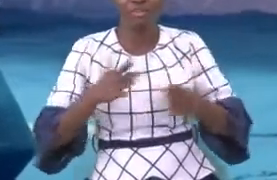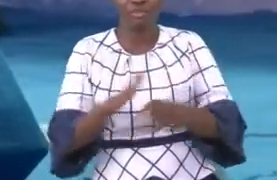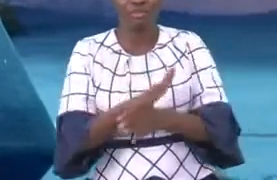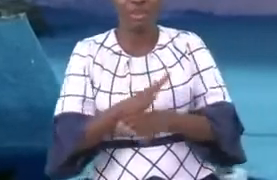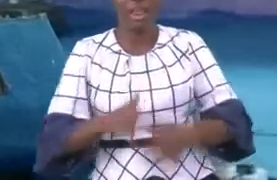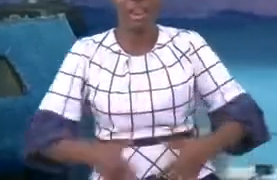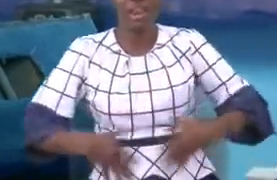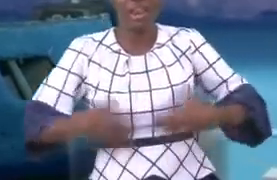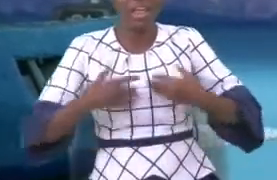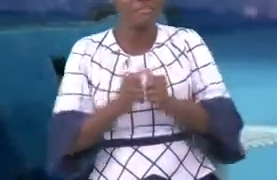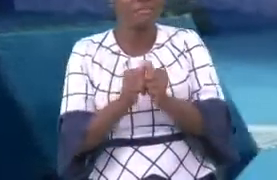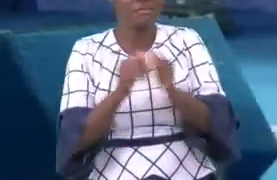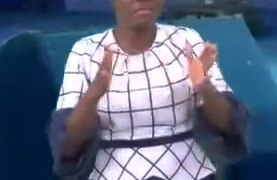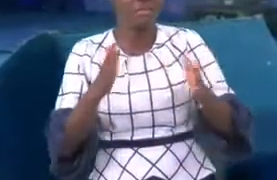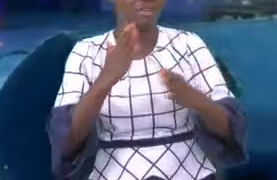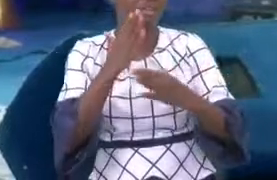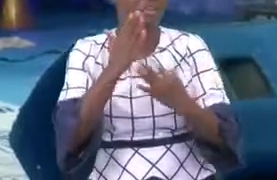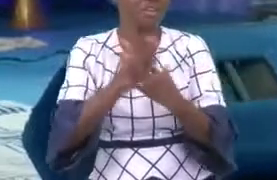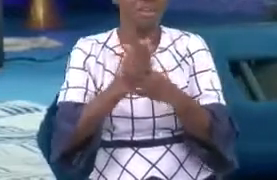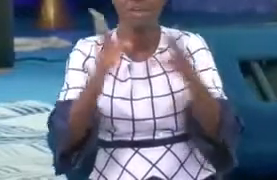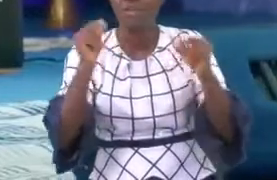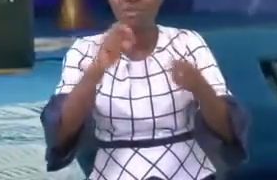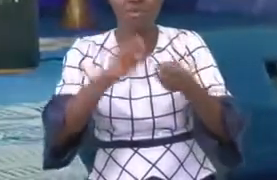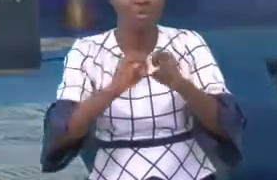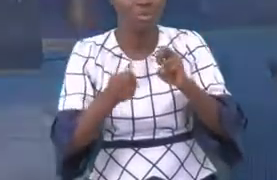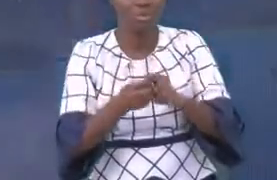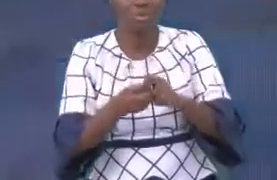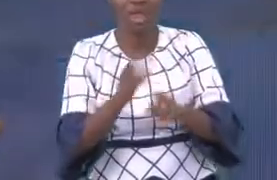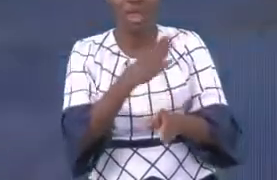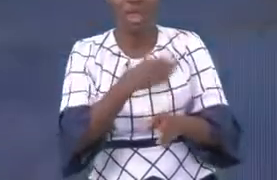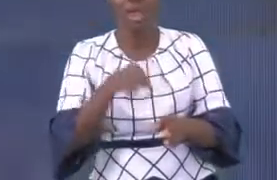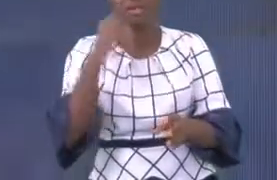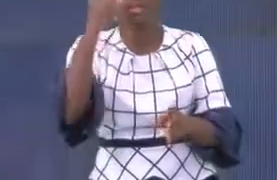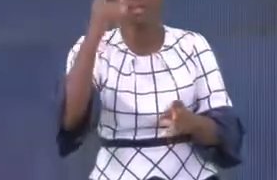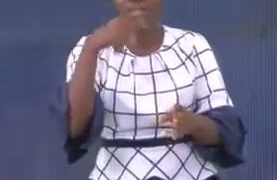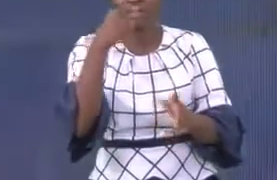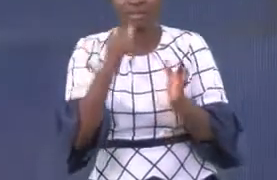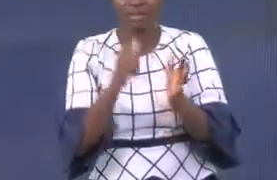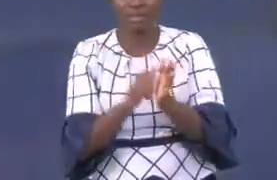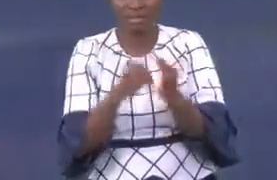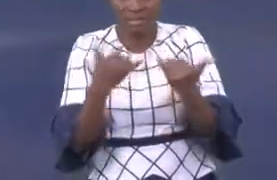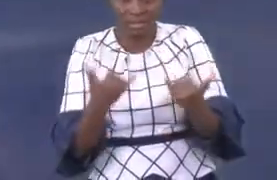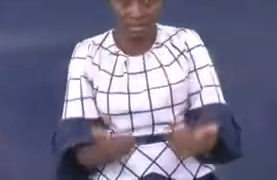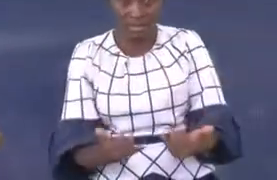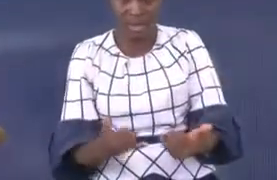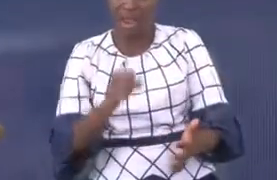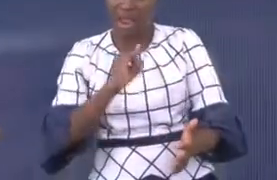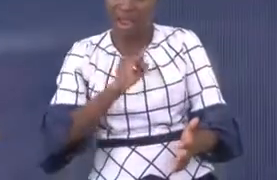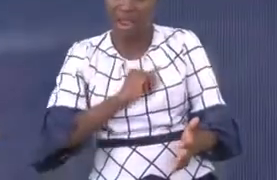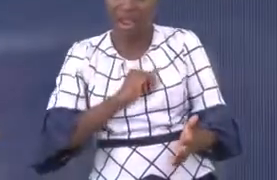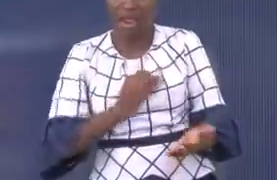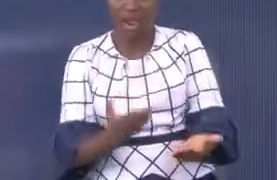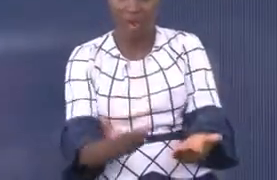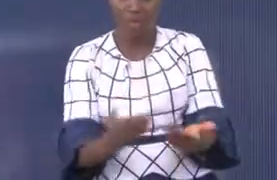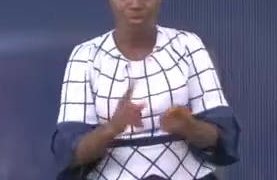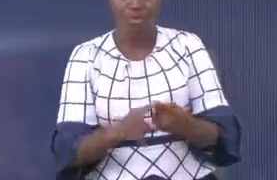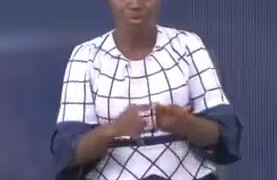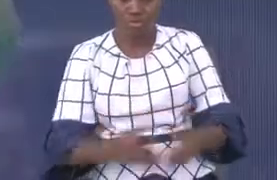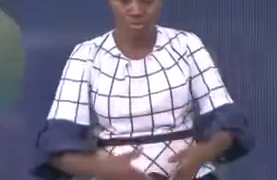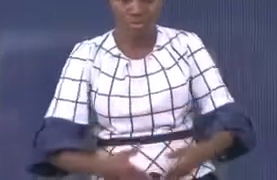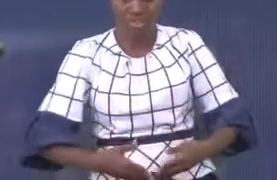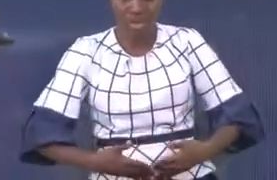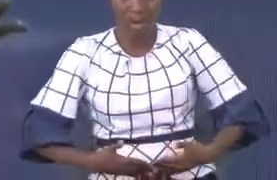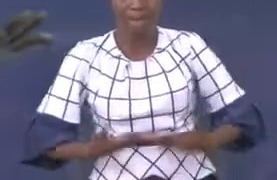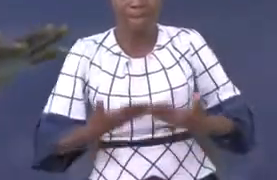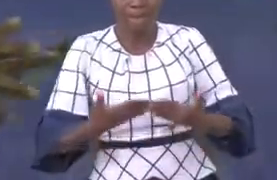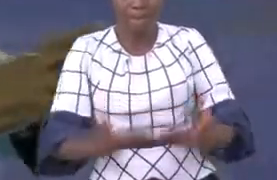And he says, now, I want to give birth to you. Your daddy, your mommy gave birth to you. No